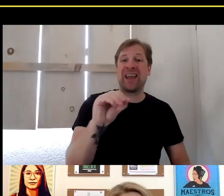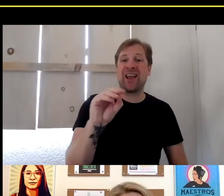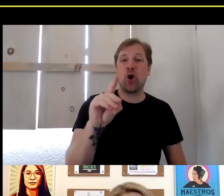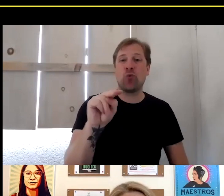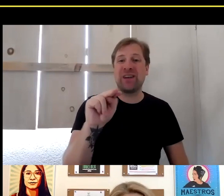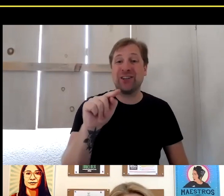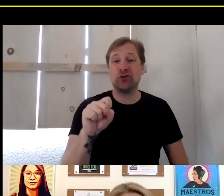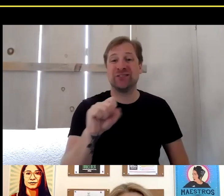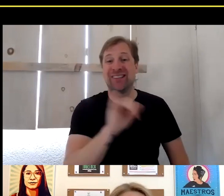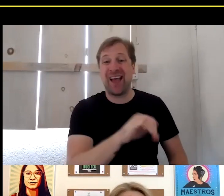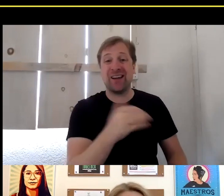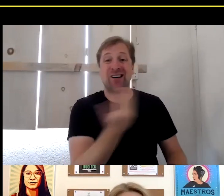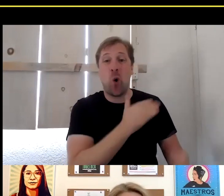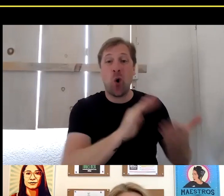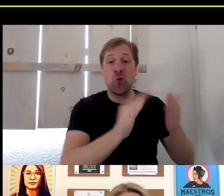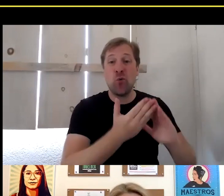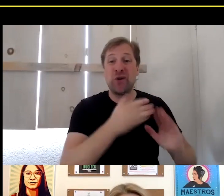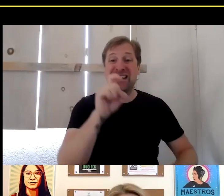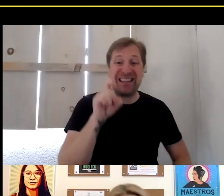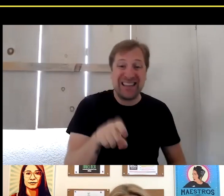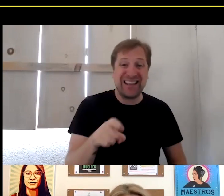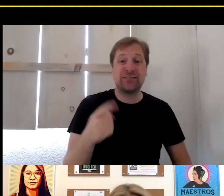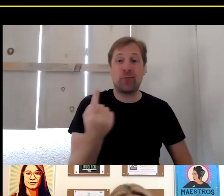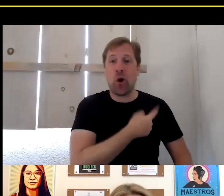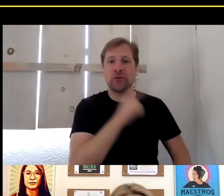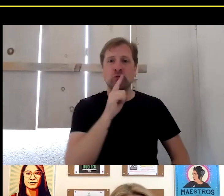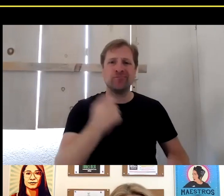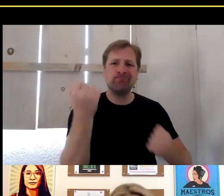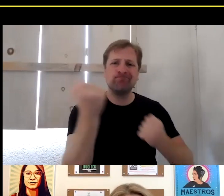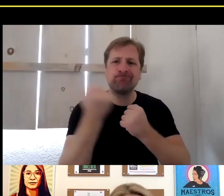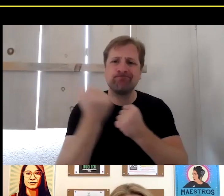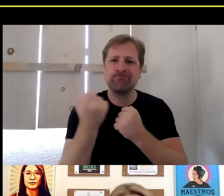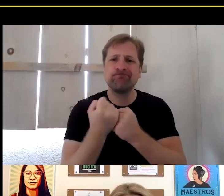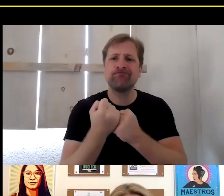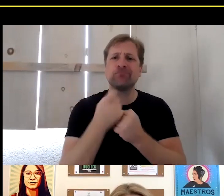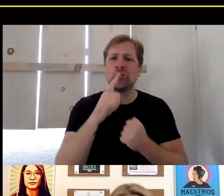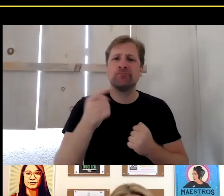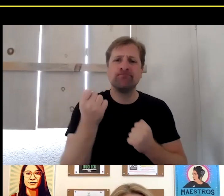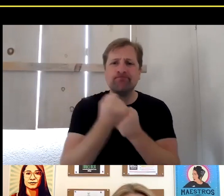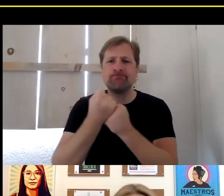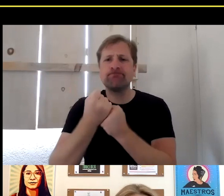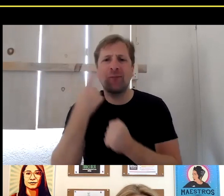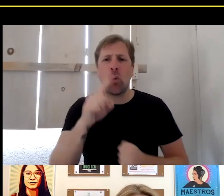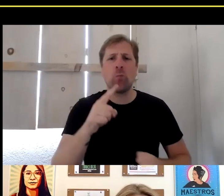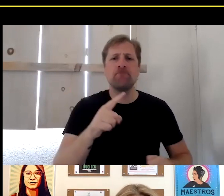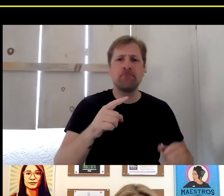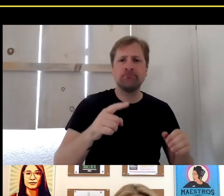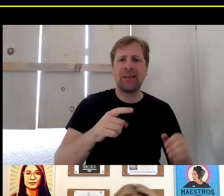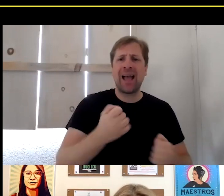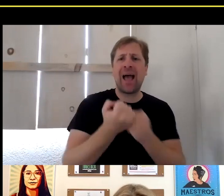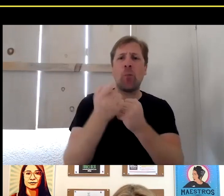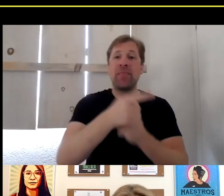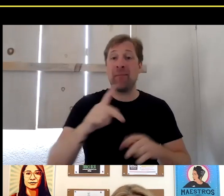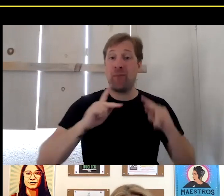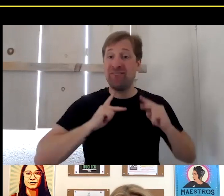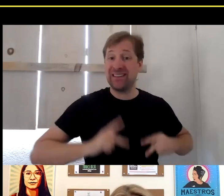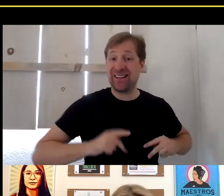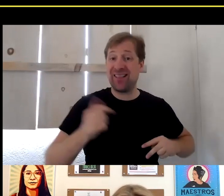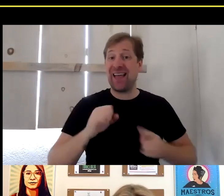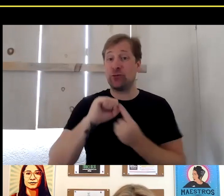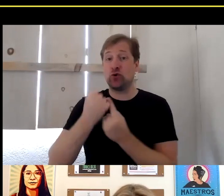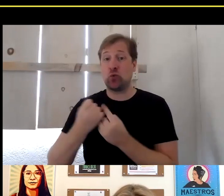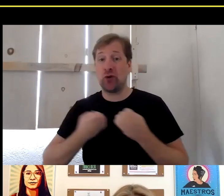our community needs for us to be there in the interest of physical and social emotional health,